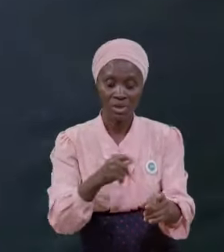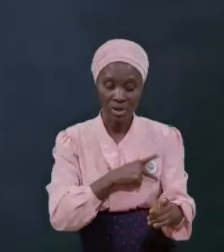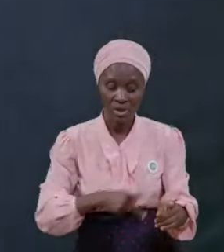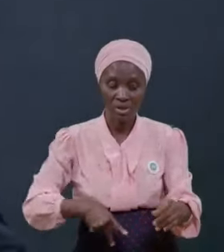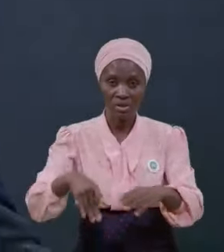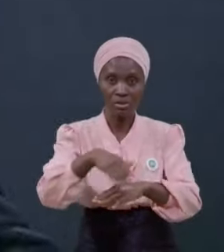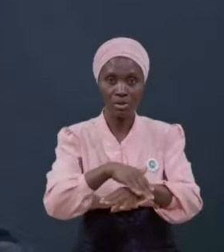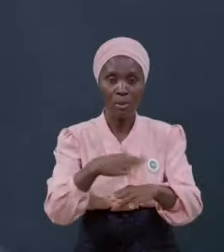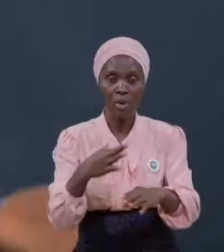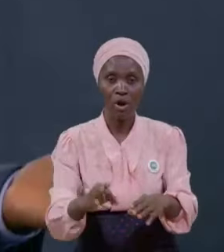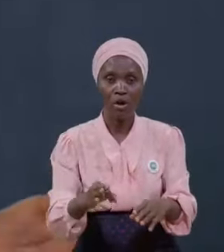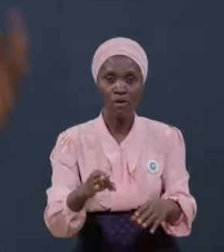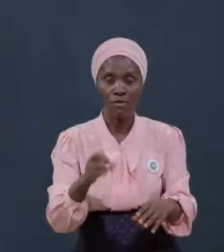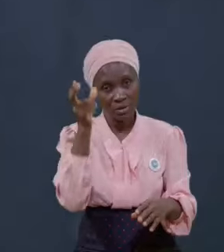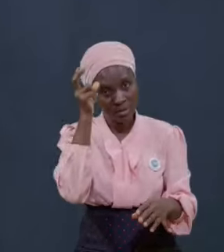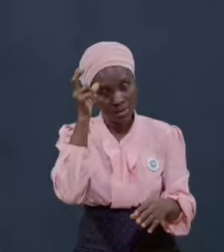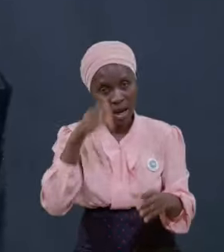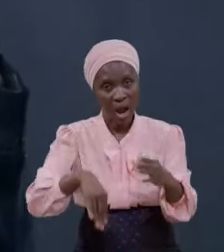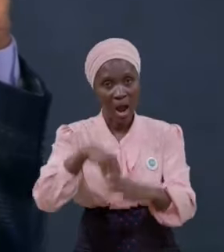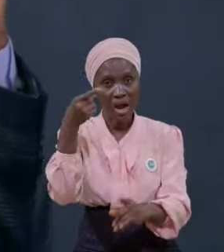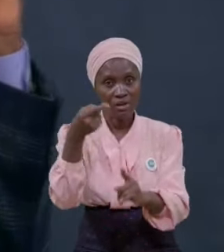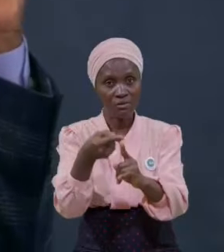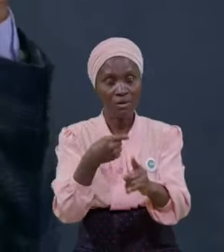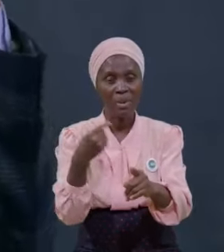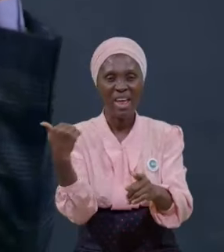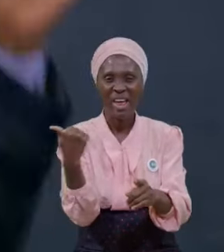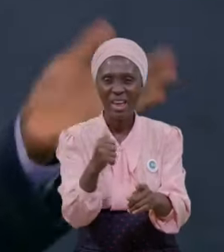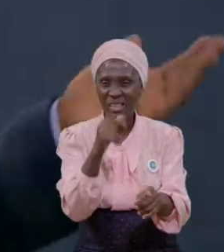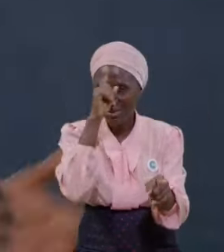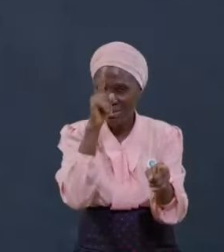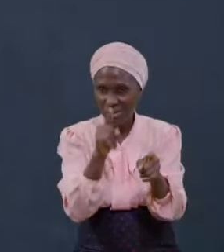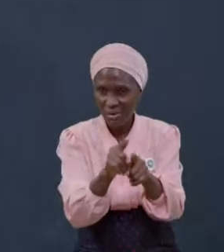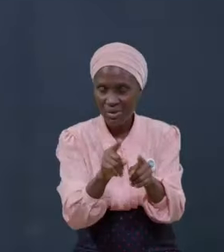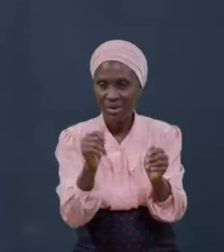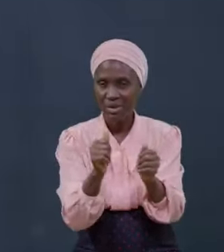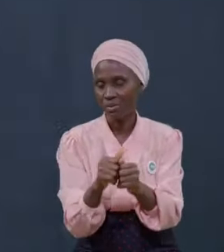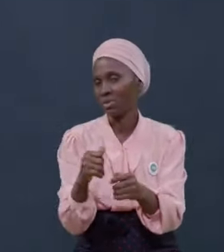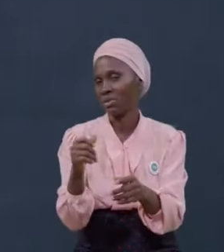with Satan. Then are ye my disciples indeed. And in